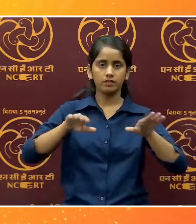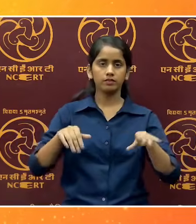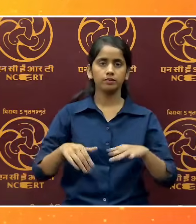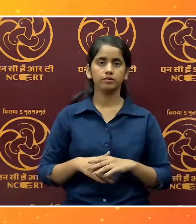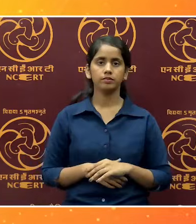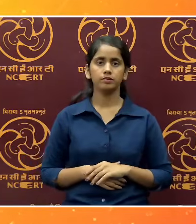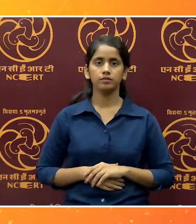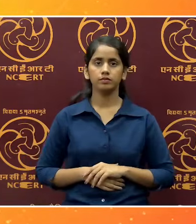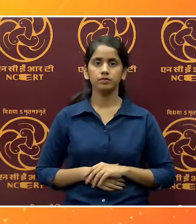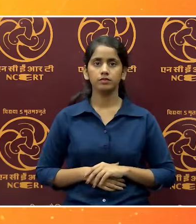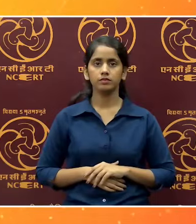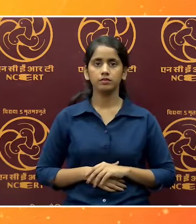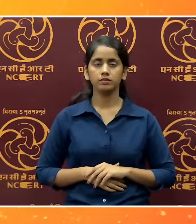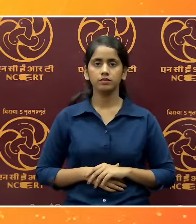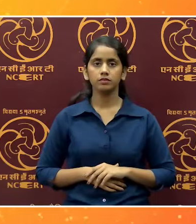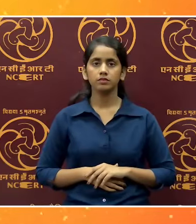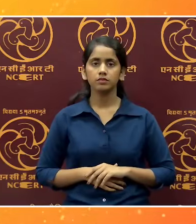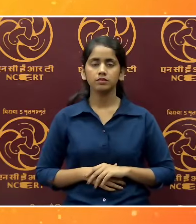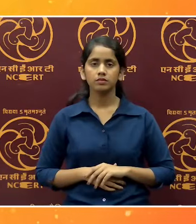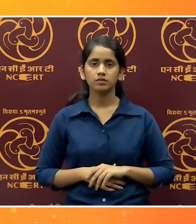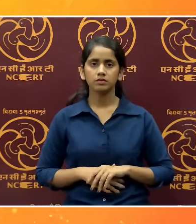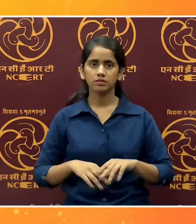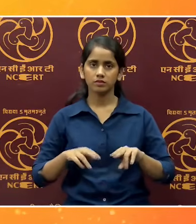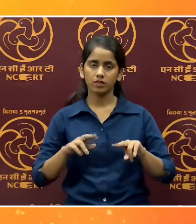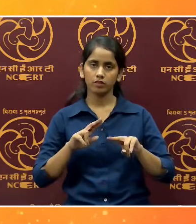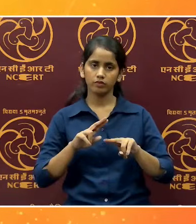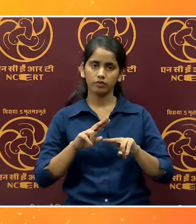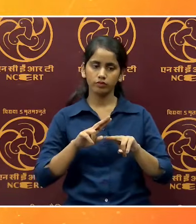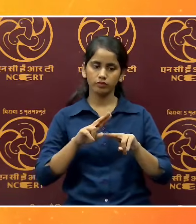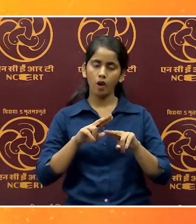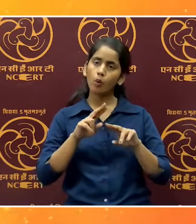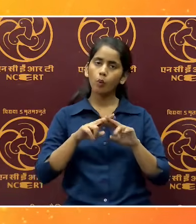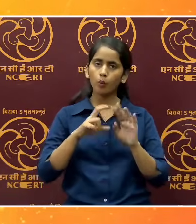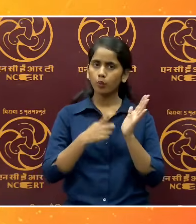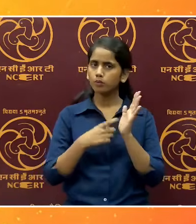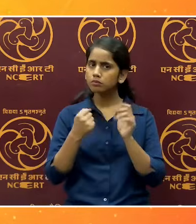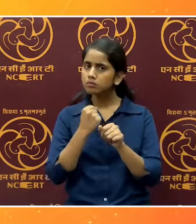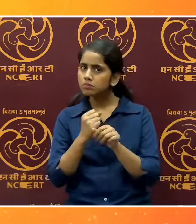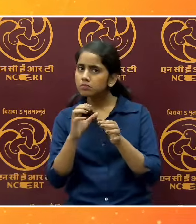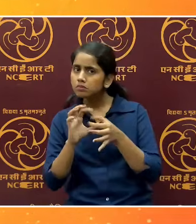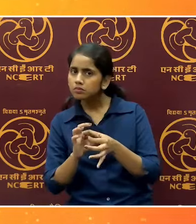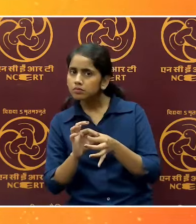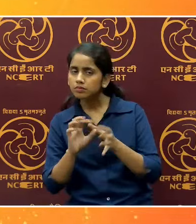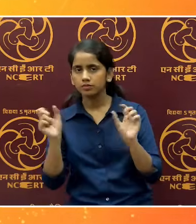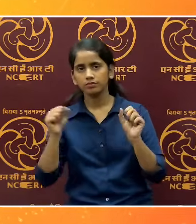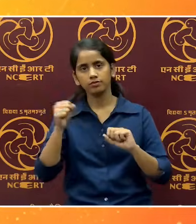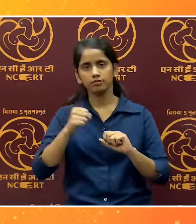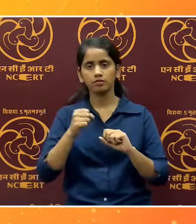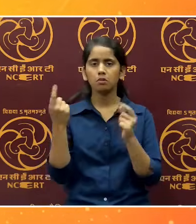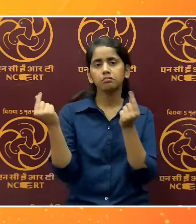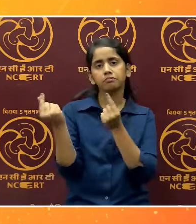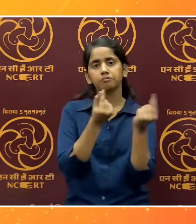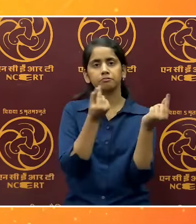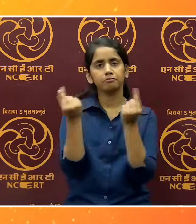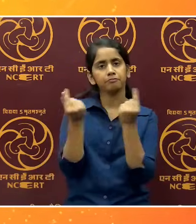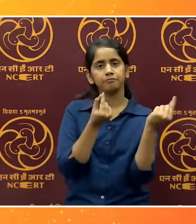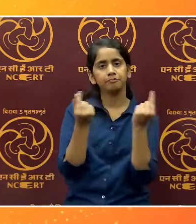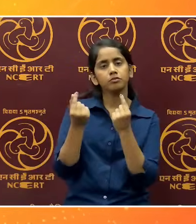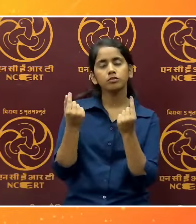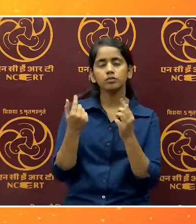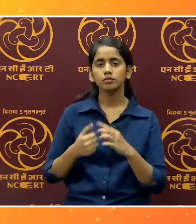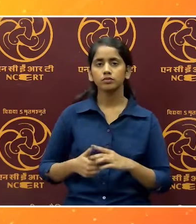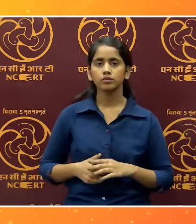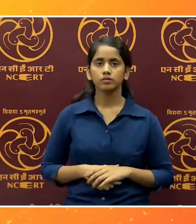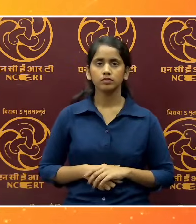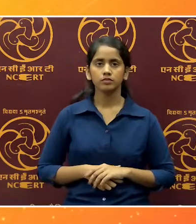So, are they somewhat like frog's feet? Yes, they are quite similar. So, it also helps them to swim.